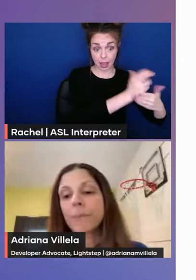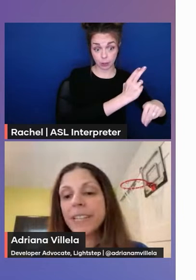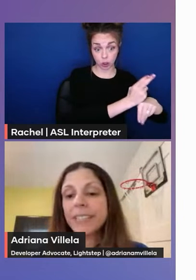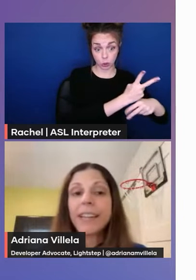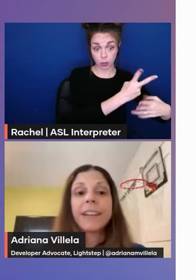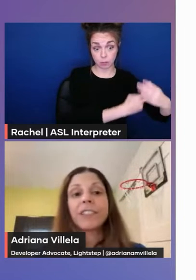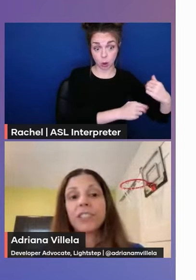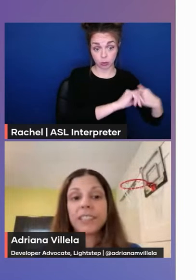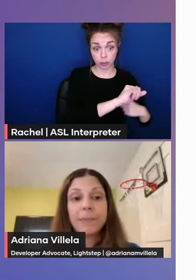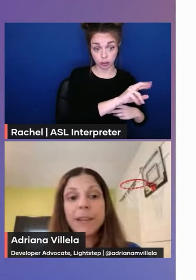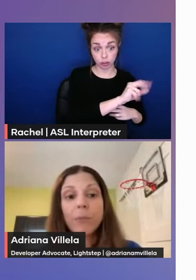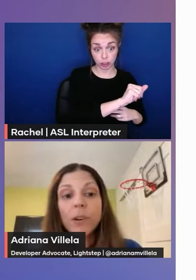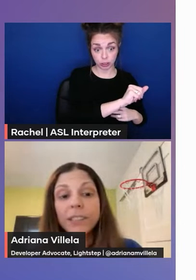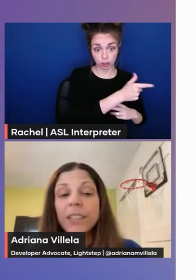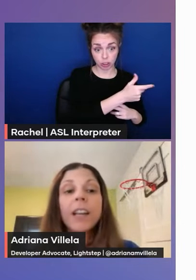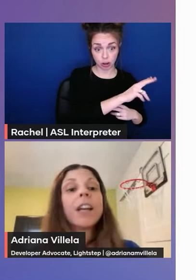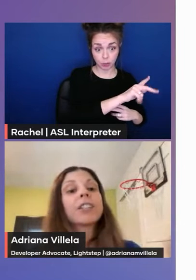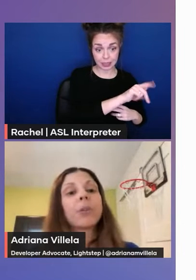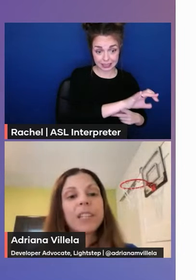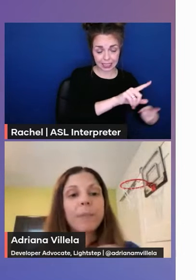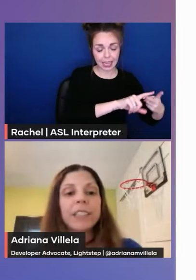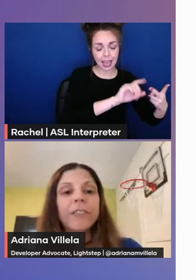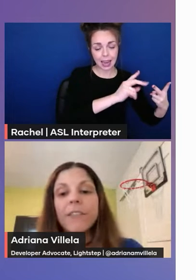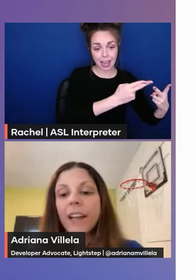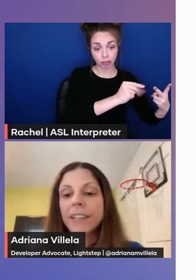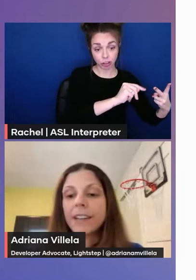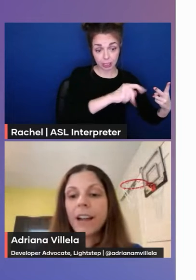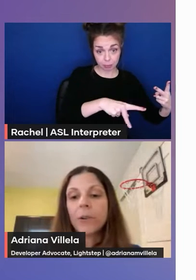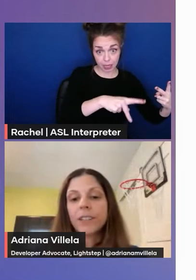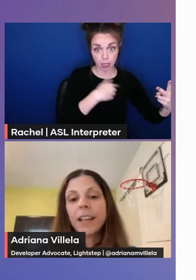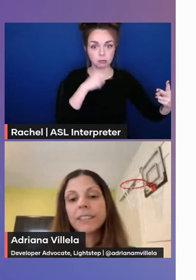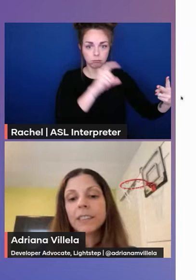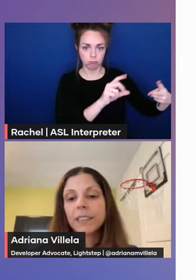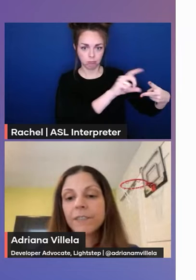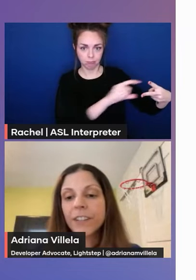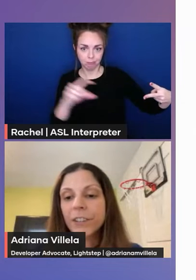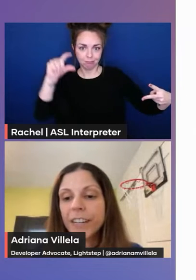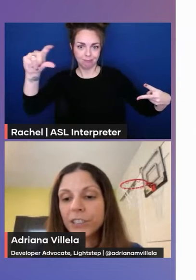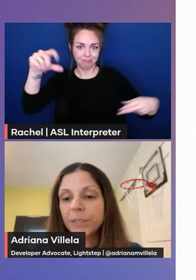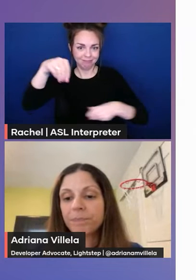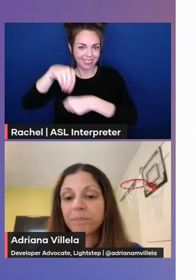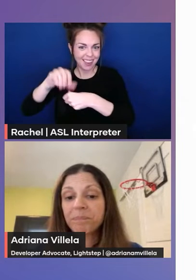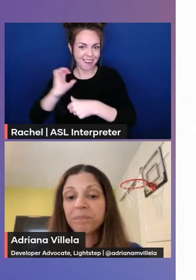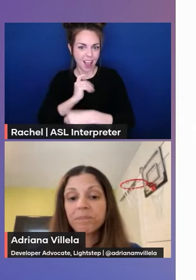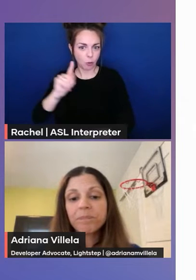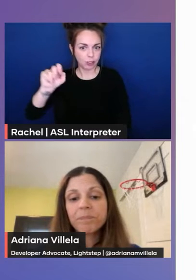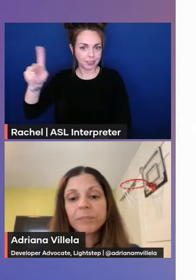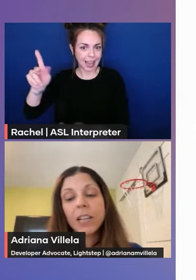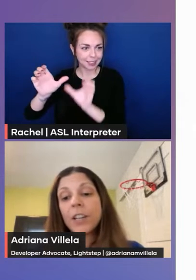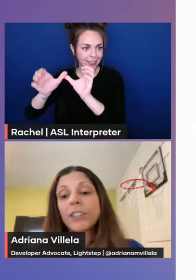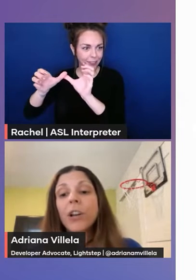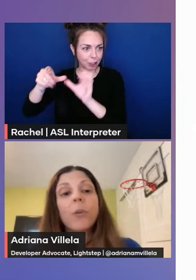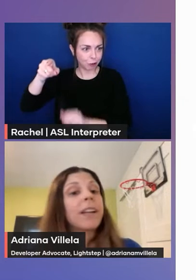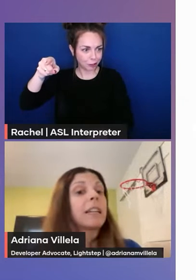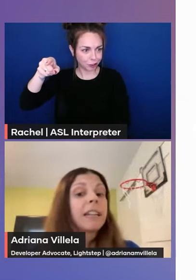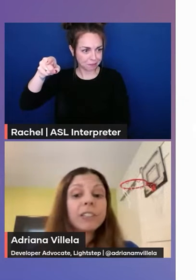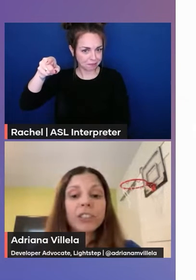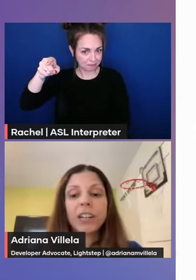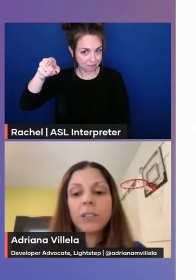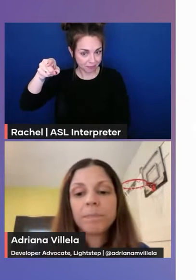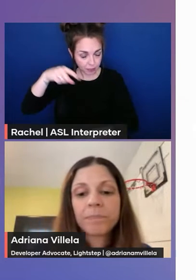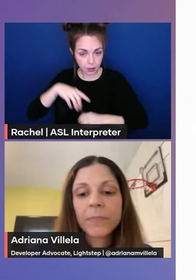our gRPC and HTTP ports. So we specify that in our task configuration. So